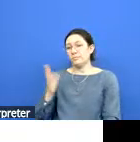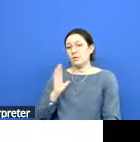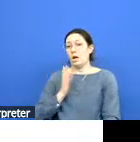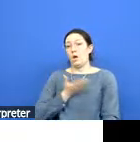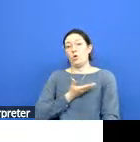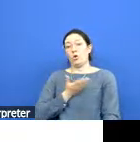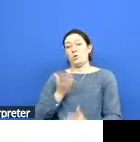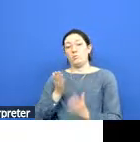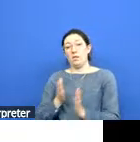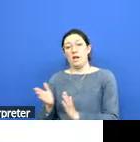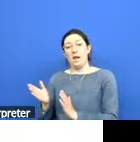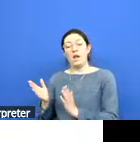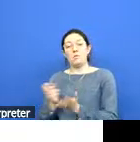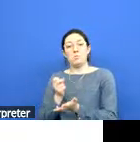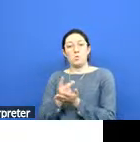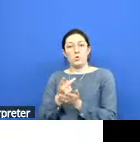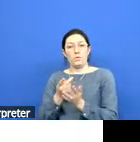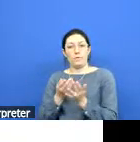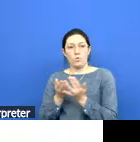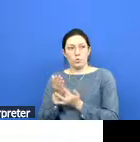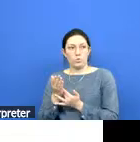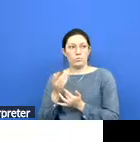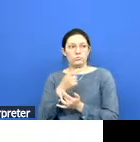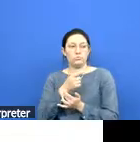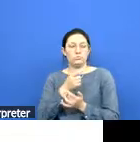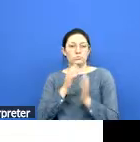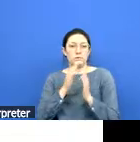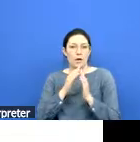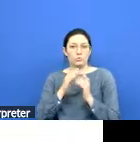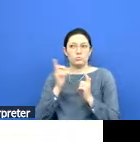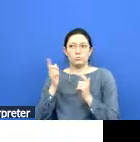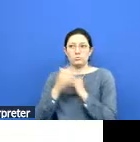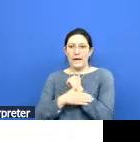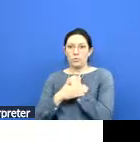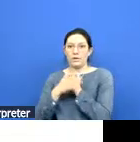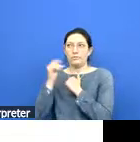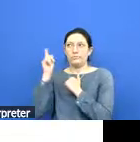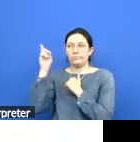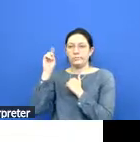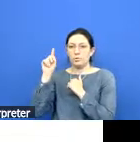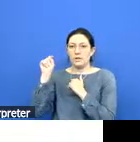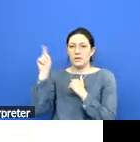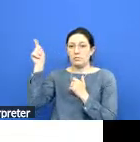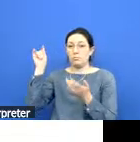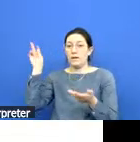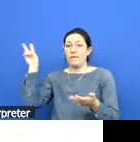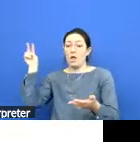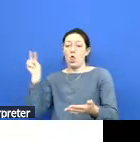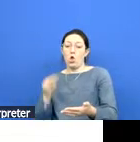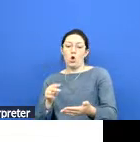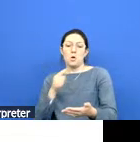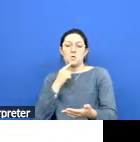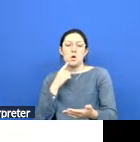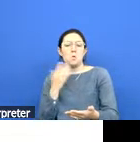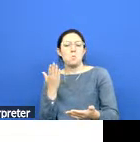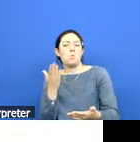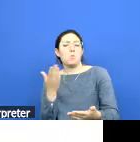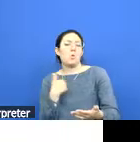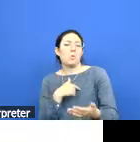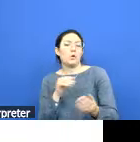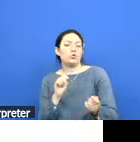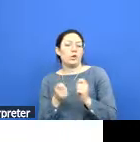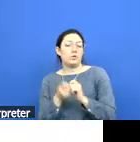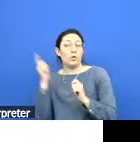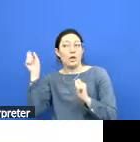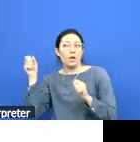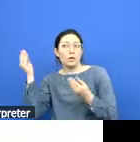put it in and no one takes a look at it. So if, if we find any of those red flags or if the DOT brings up anything, then they would.